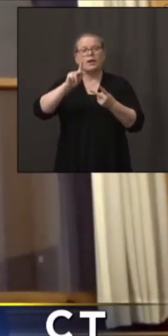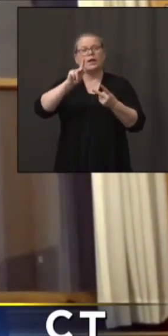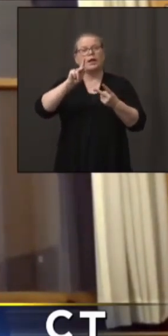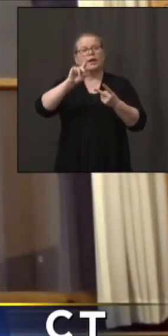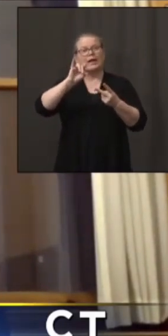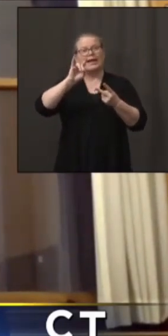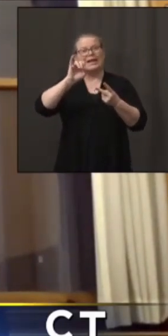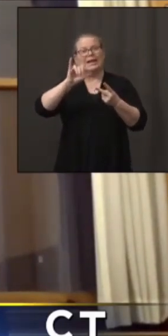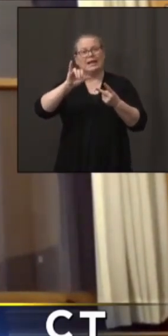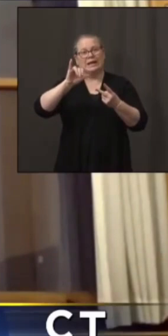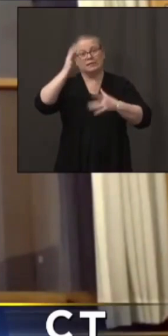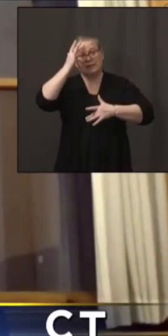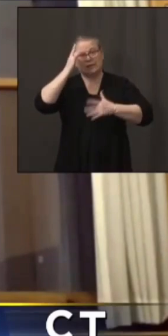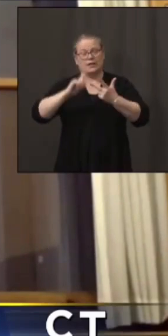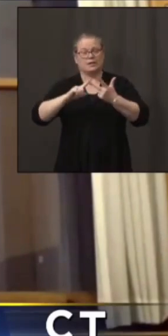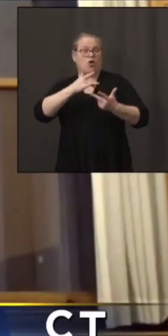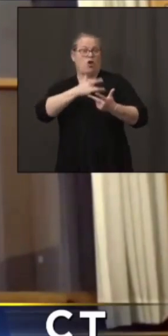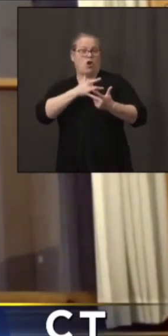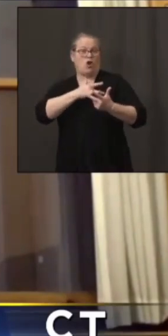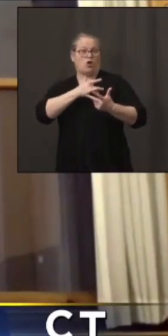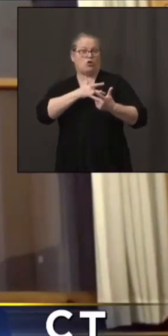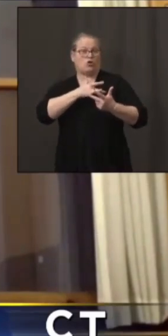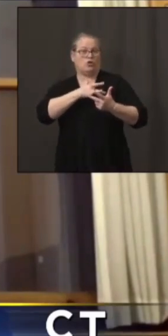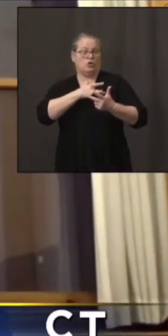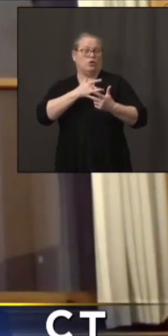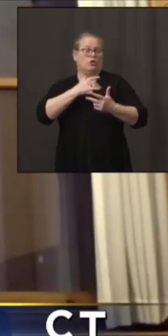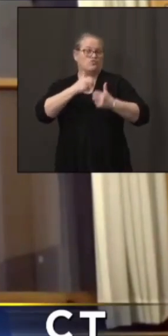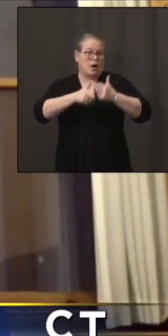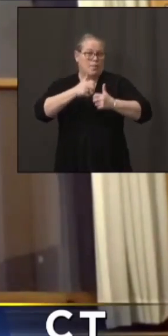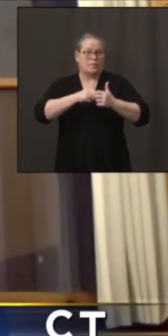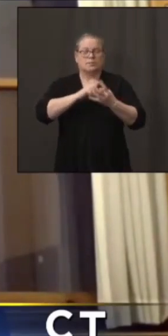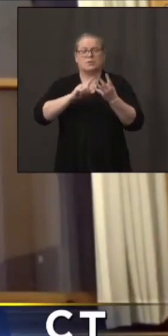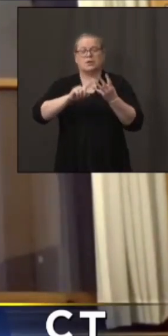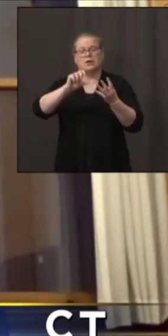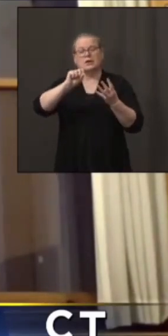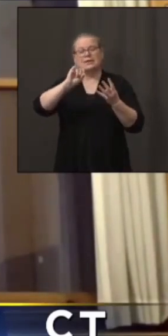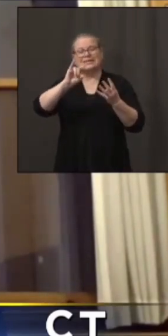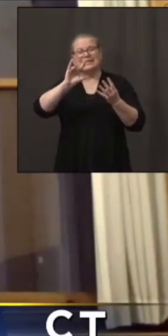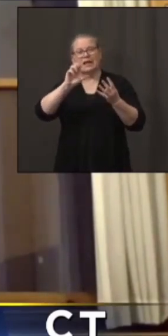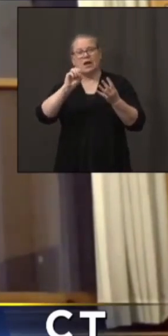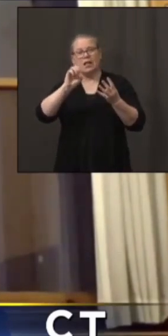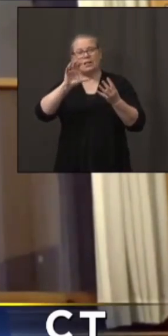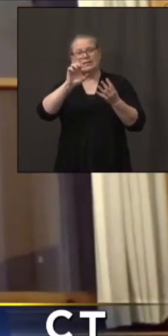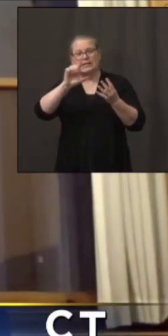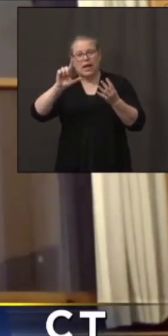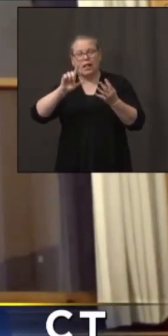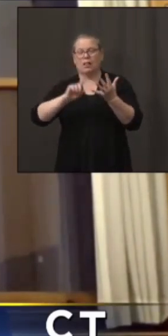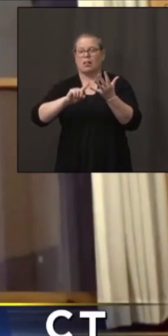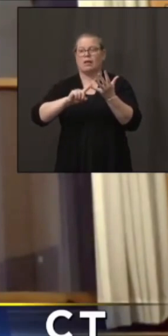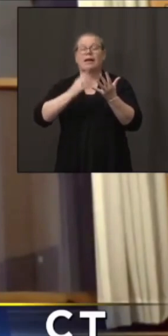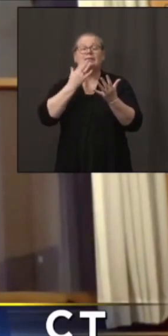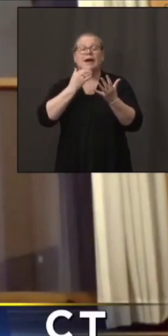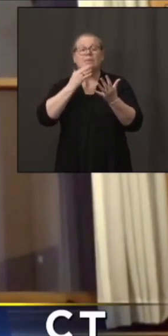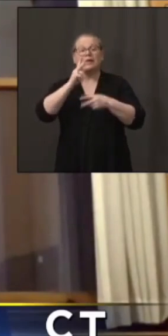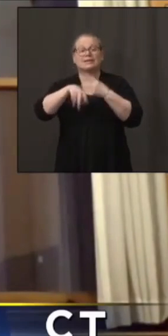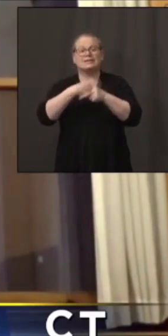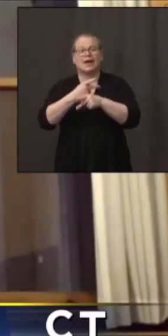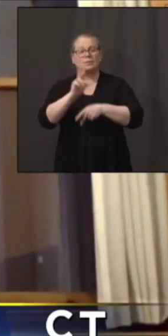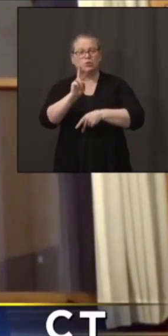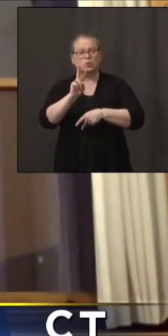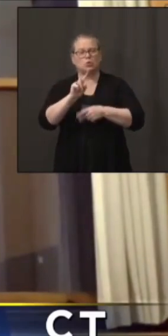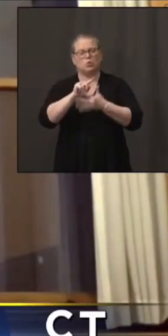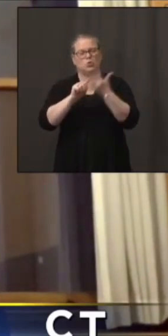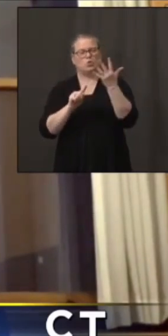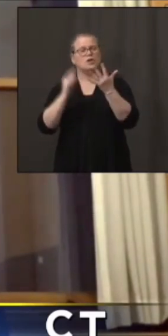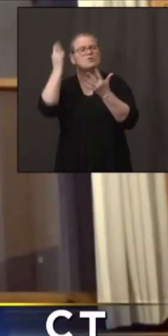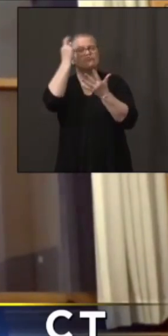heart conditions, sickle cell, type 2 diabetes, and a number of other conditions that may cause people to be at much